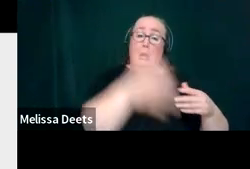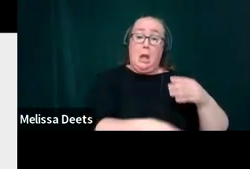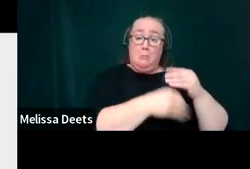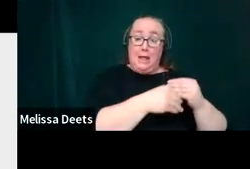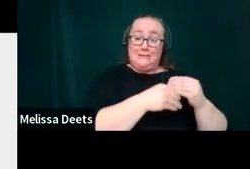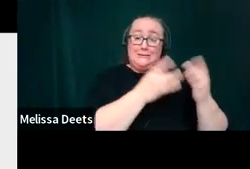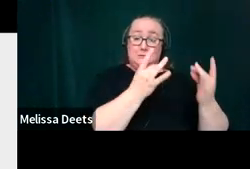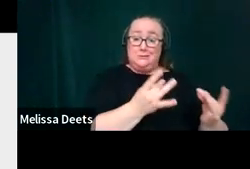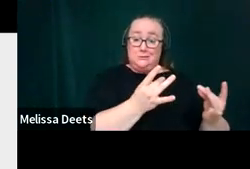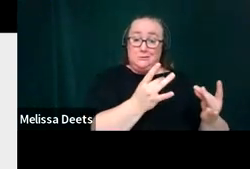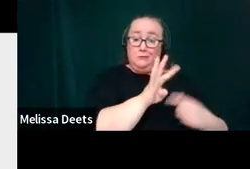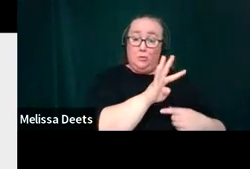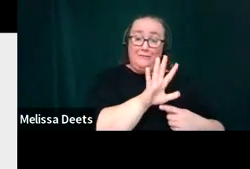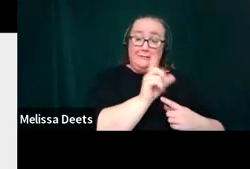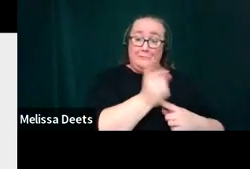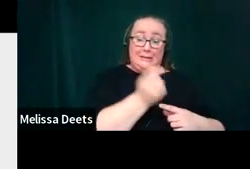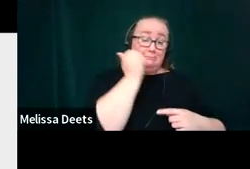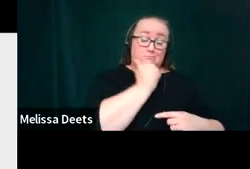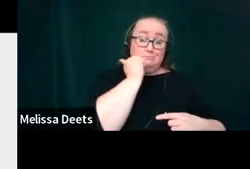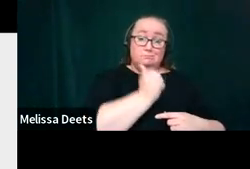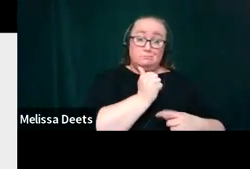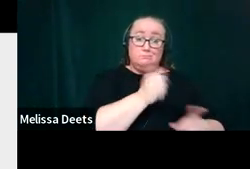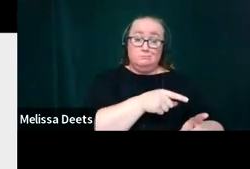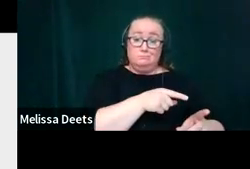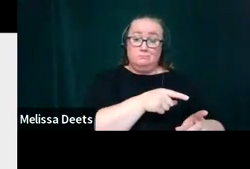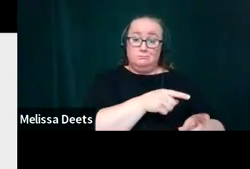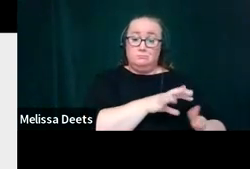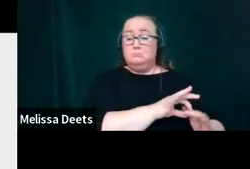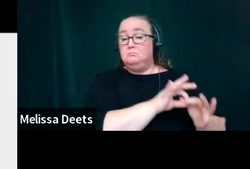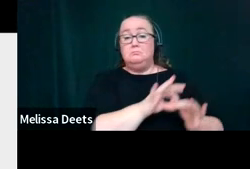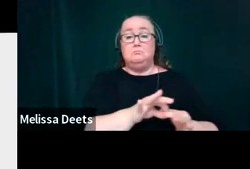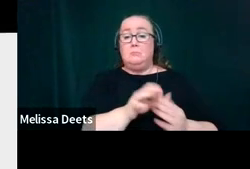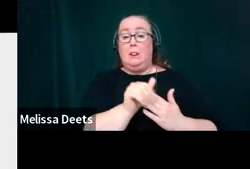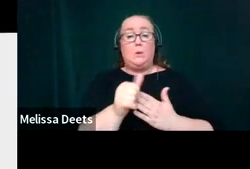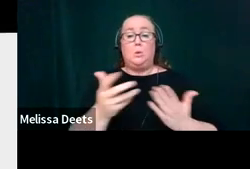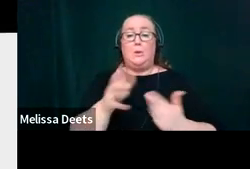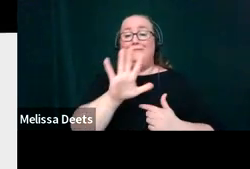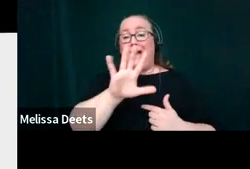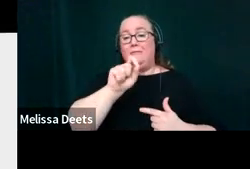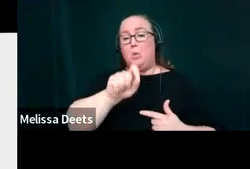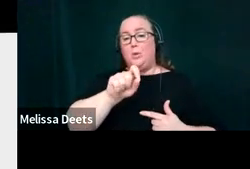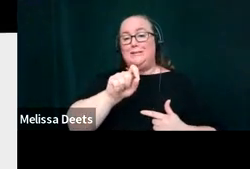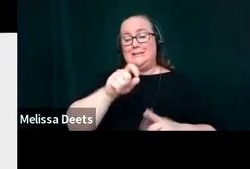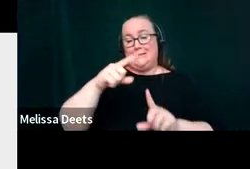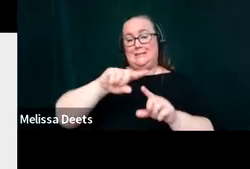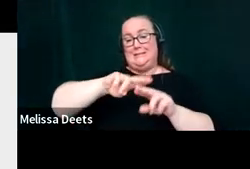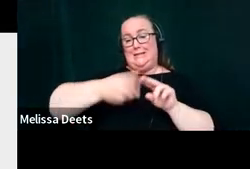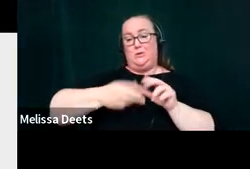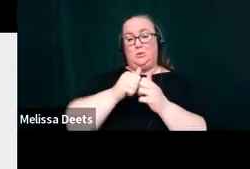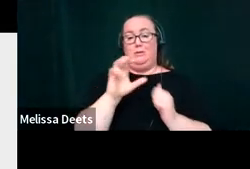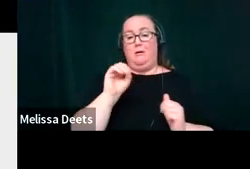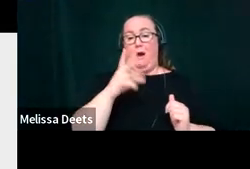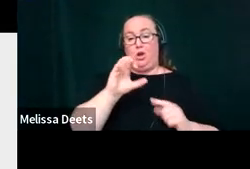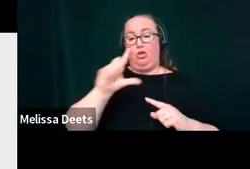45 minutes of this daily mindful meditation was associated with a 5-point decrease in the intraocular pressure.